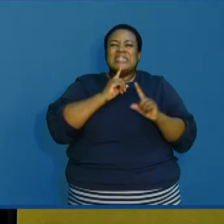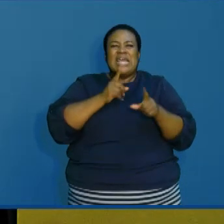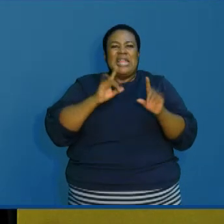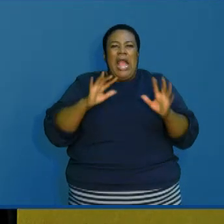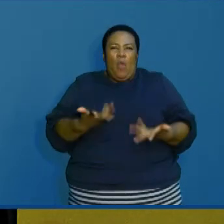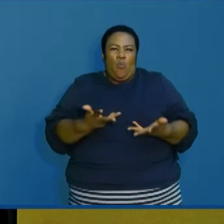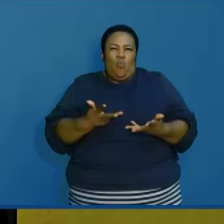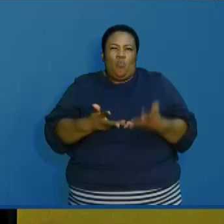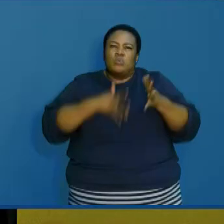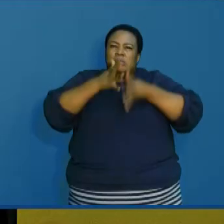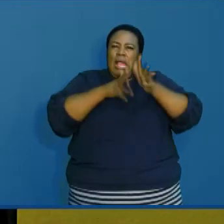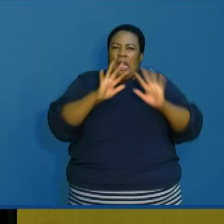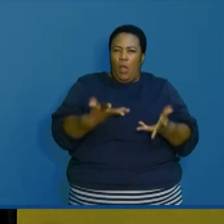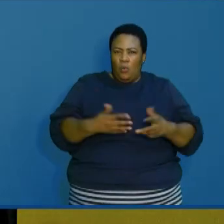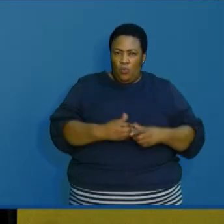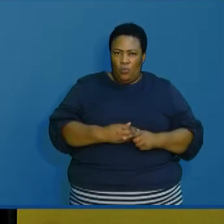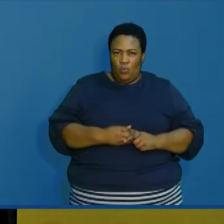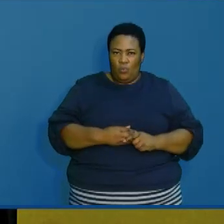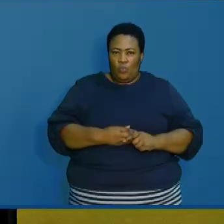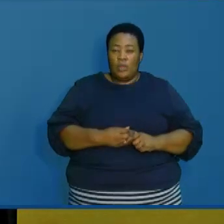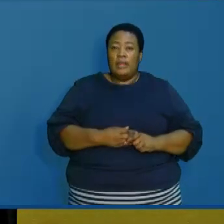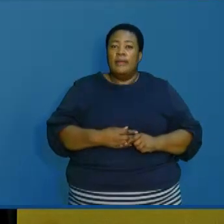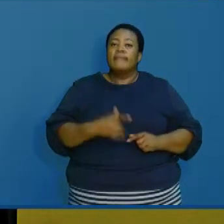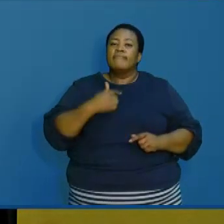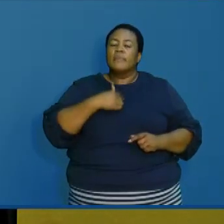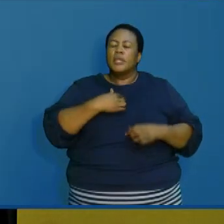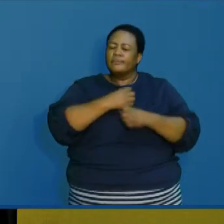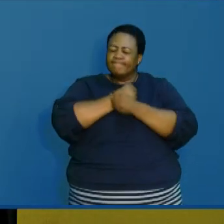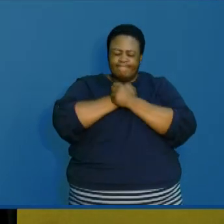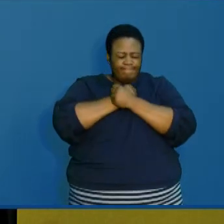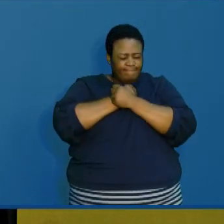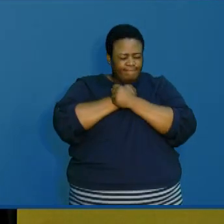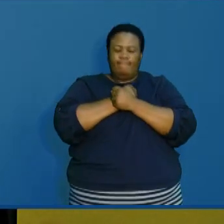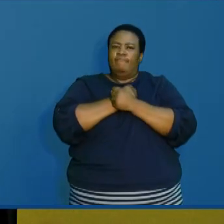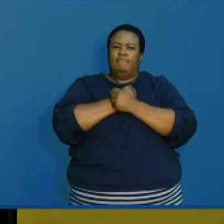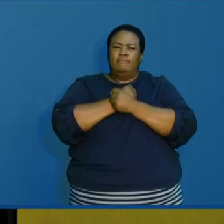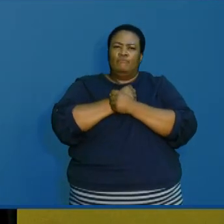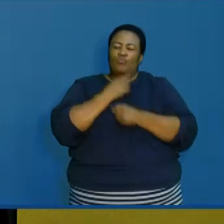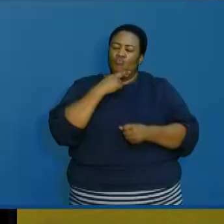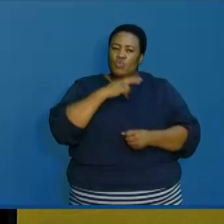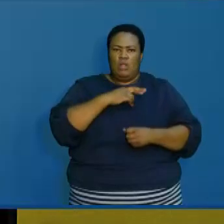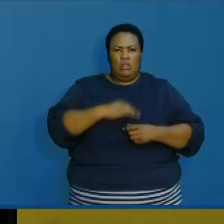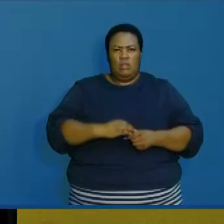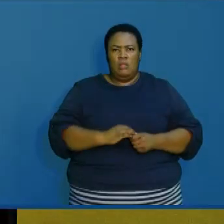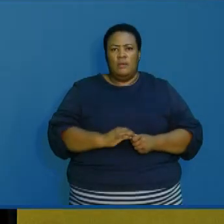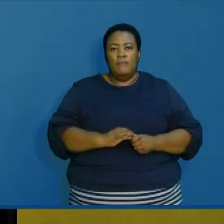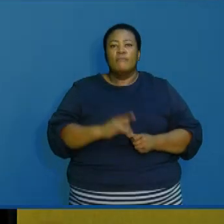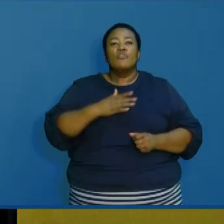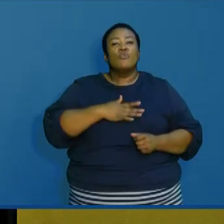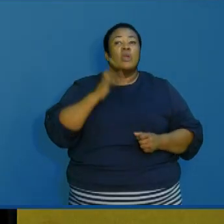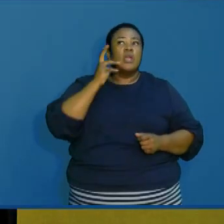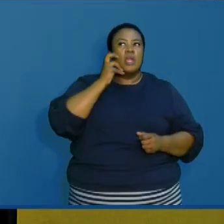I say to you, I really love you, you can hear my emotion, my